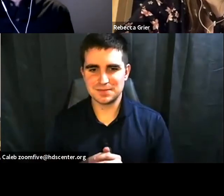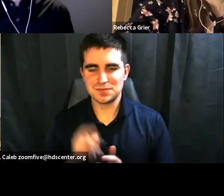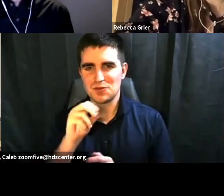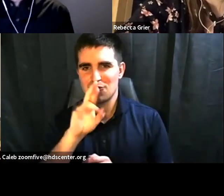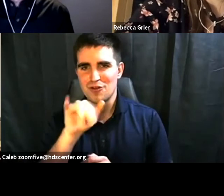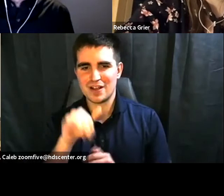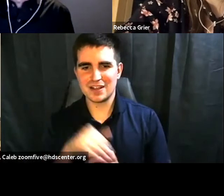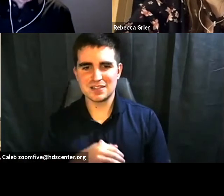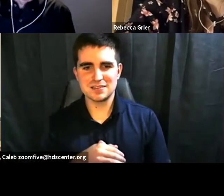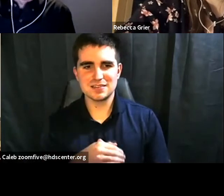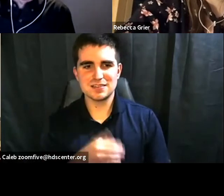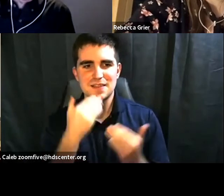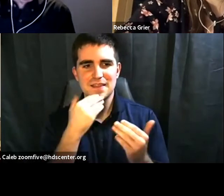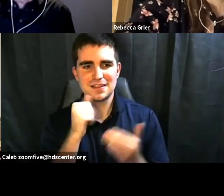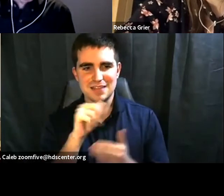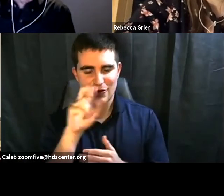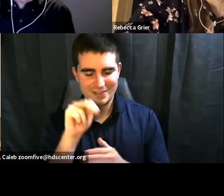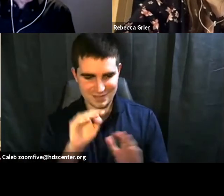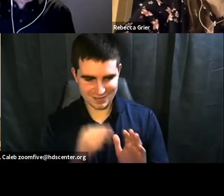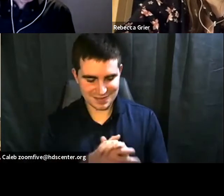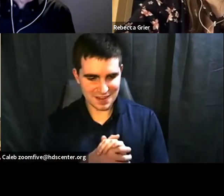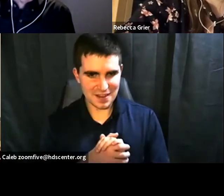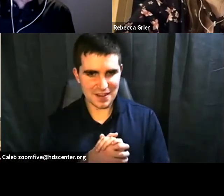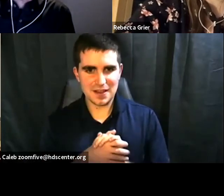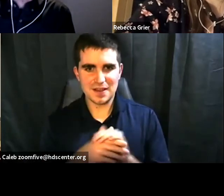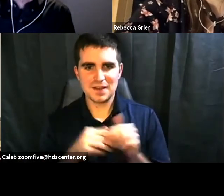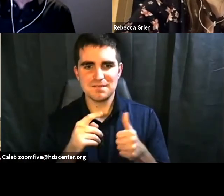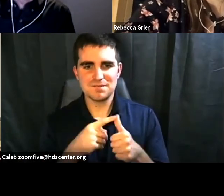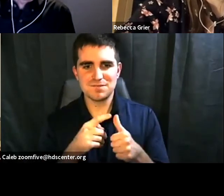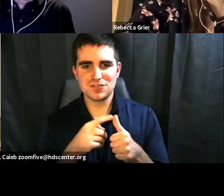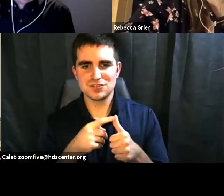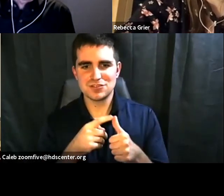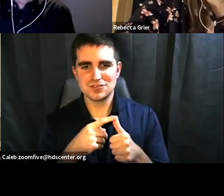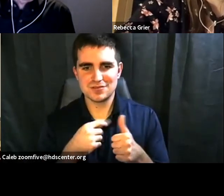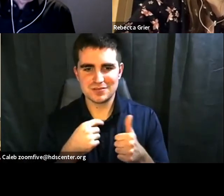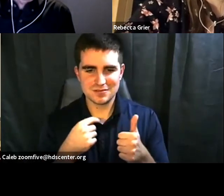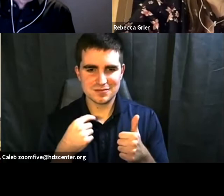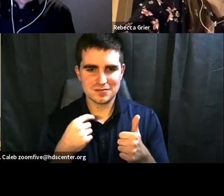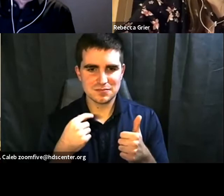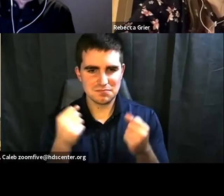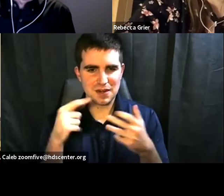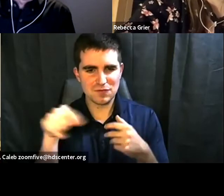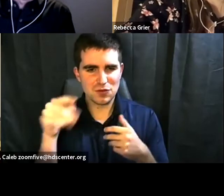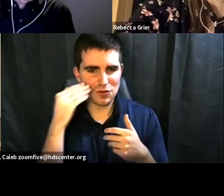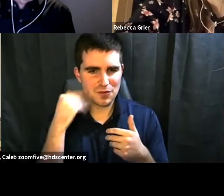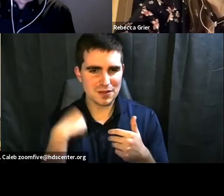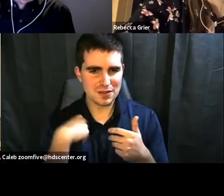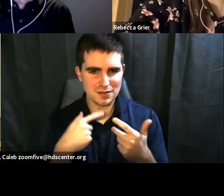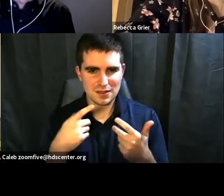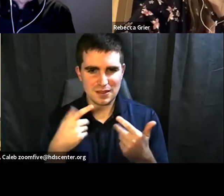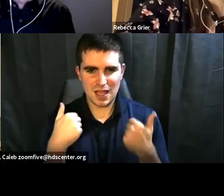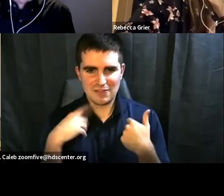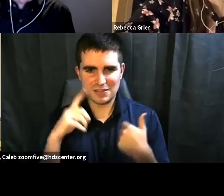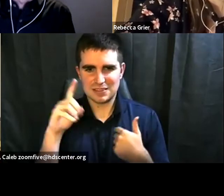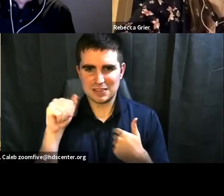Yeah, thanks, Aaron. Well, I guess first, if the many of you, I think you do know me, I am a person with a disability and a